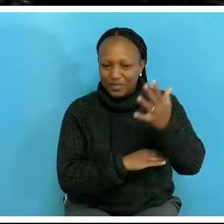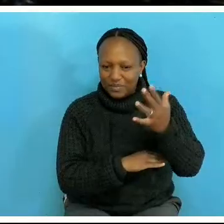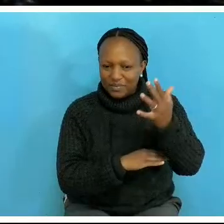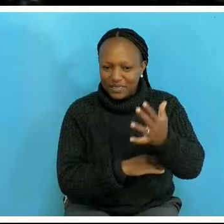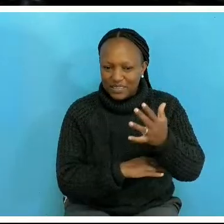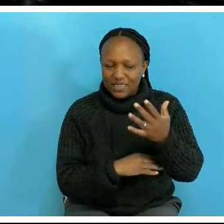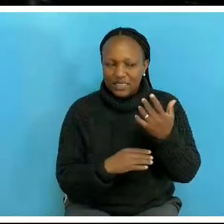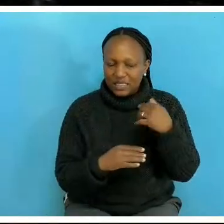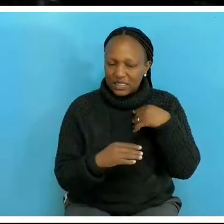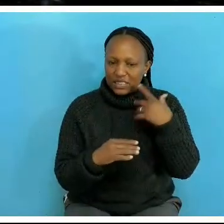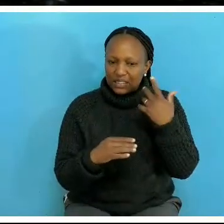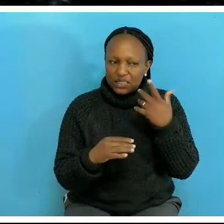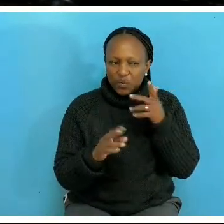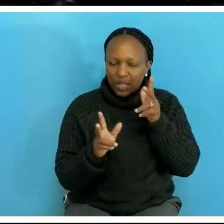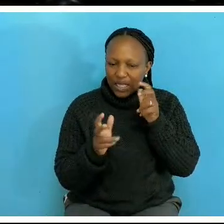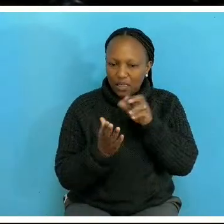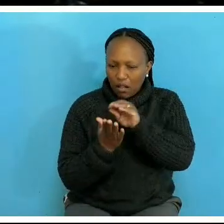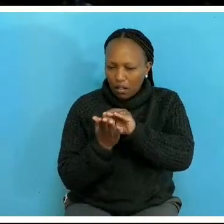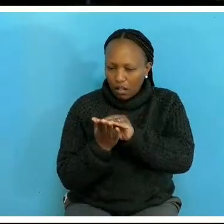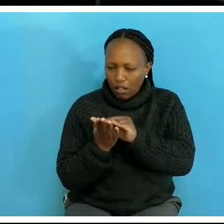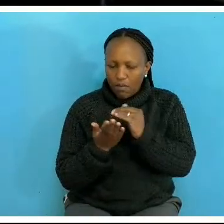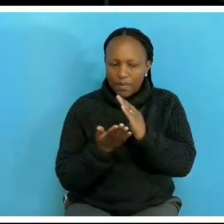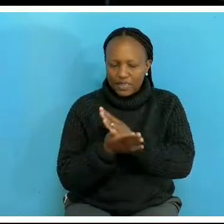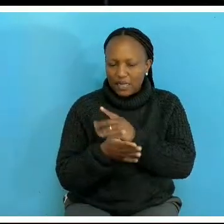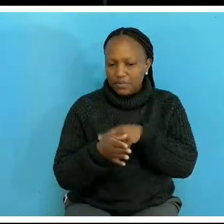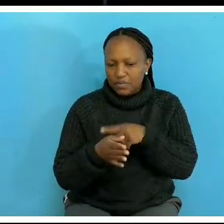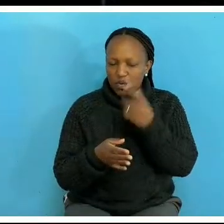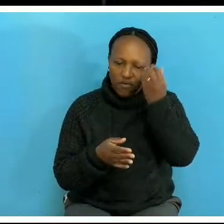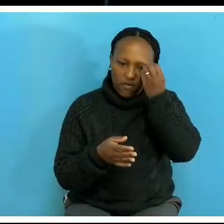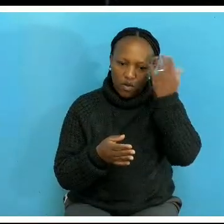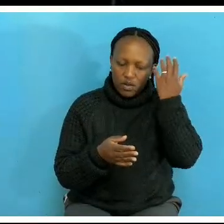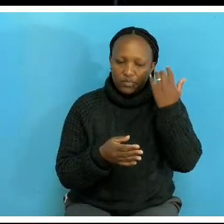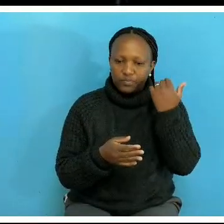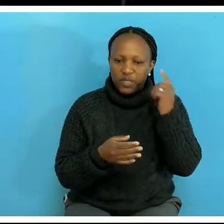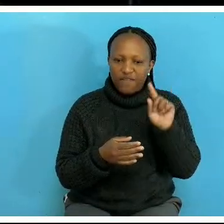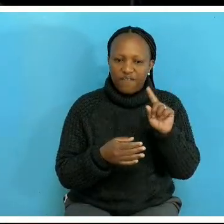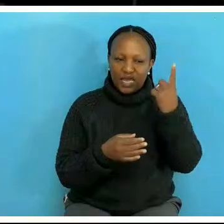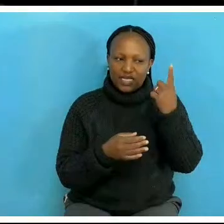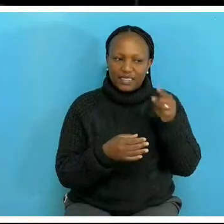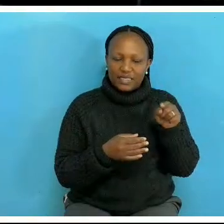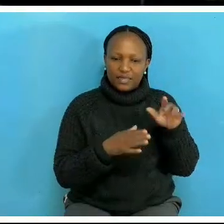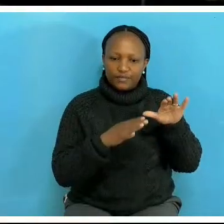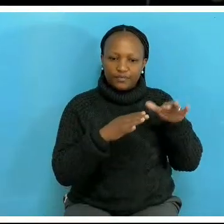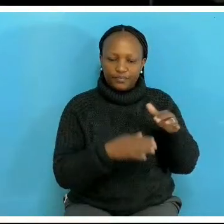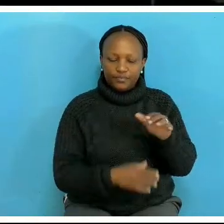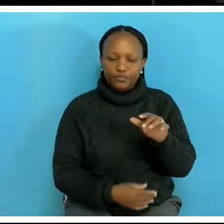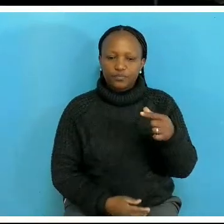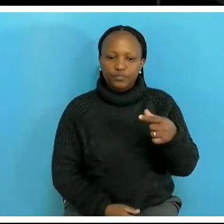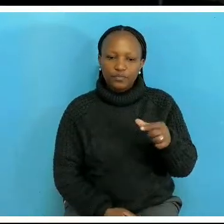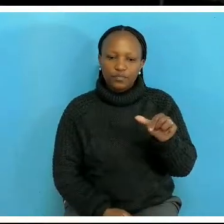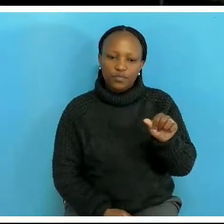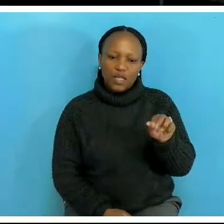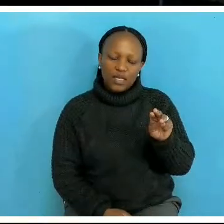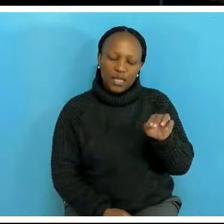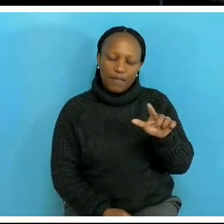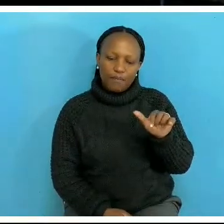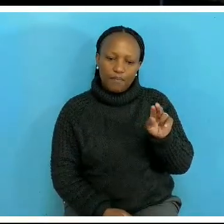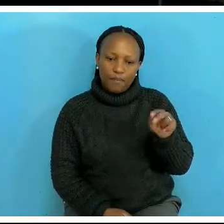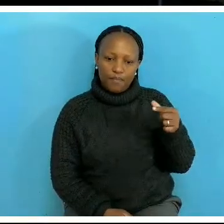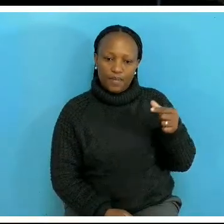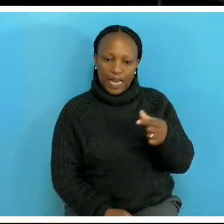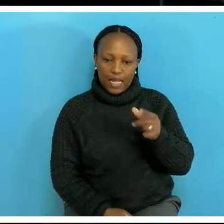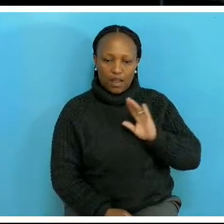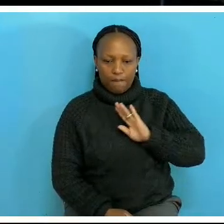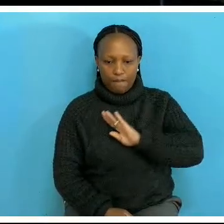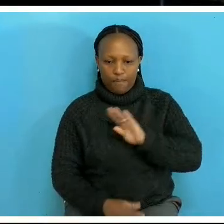point is coming to one of the entities that presented earlier, which is the Gambling Board. We I